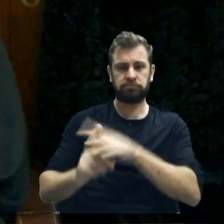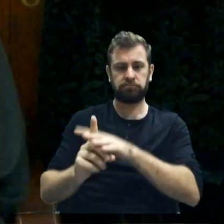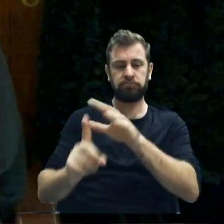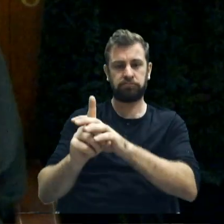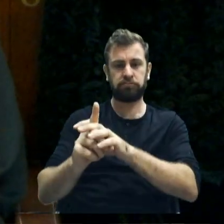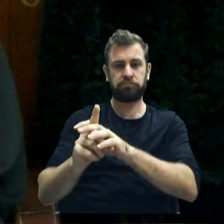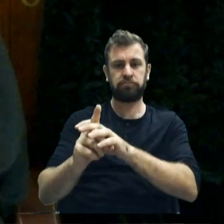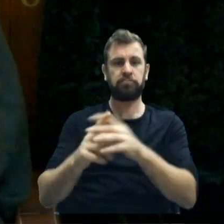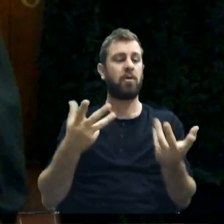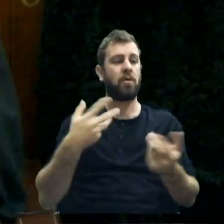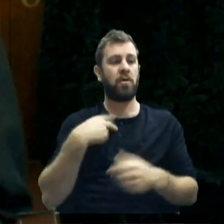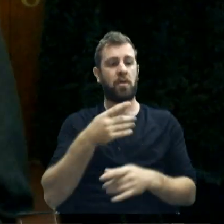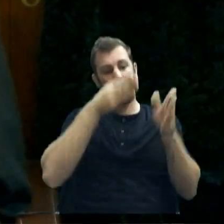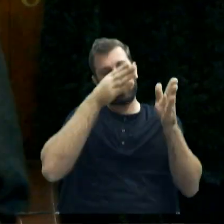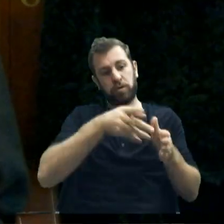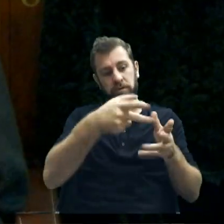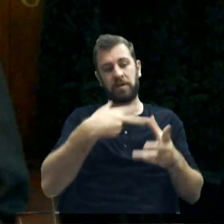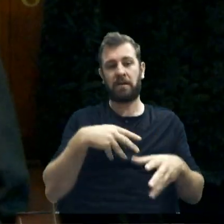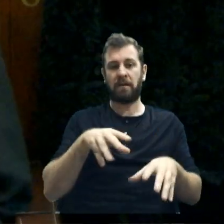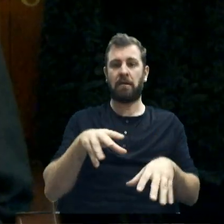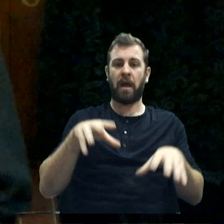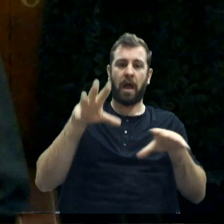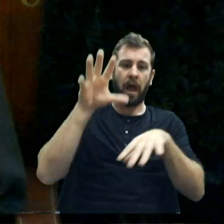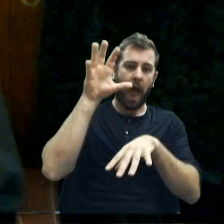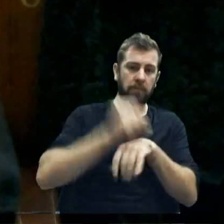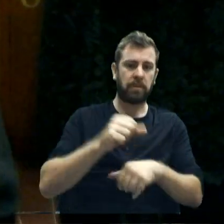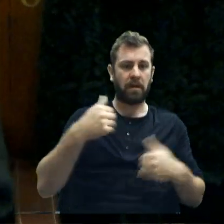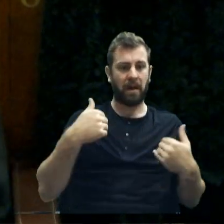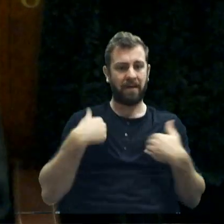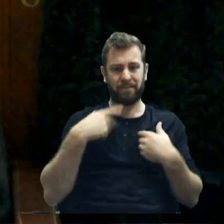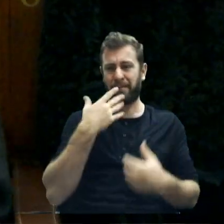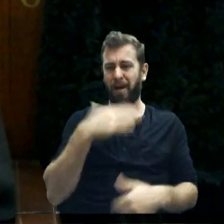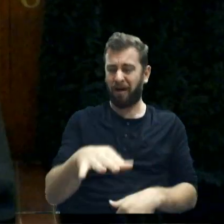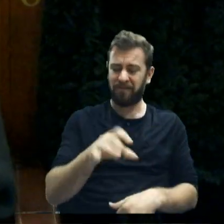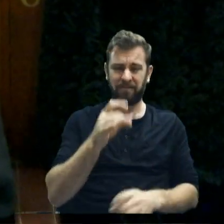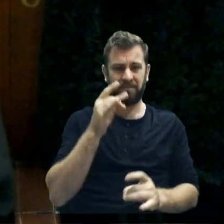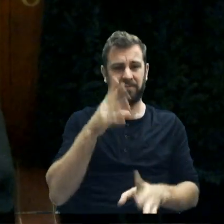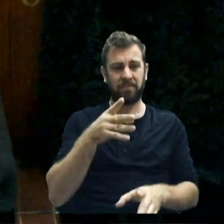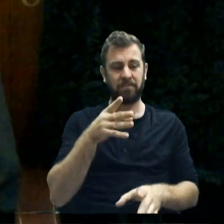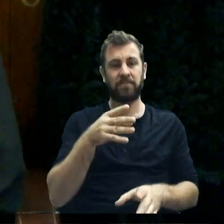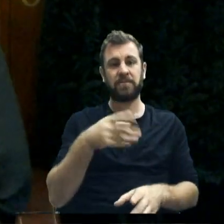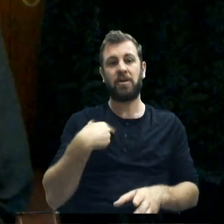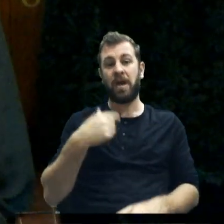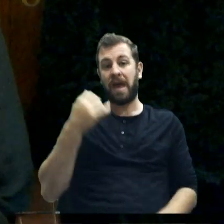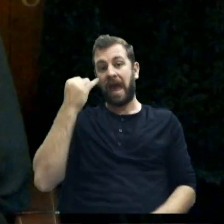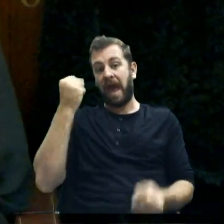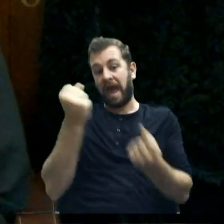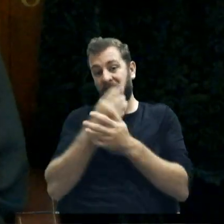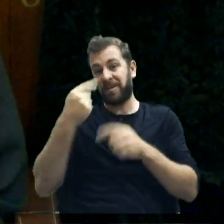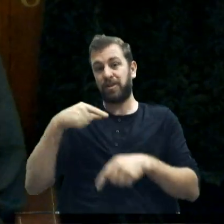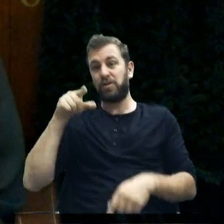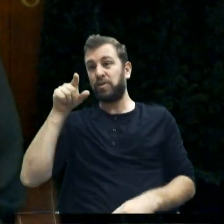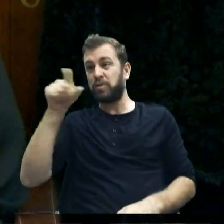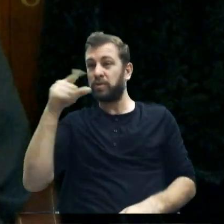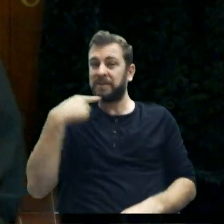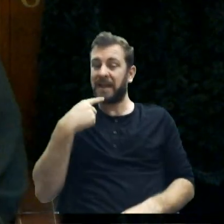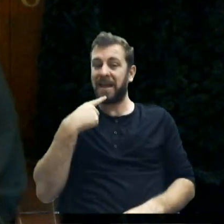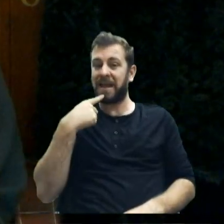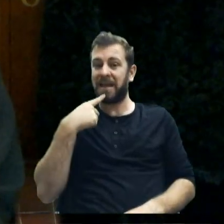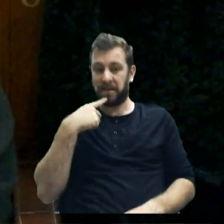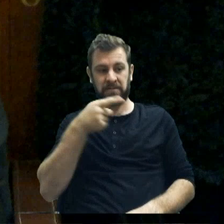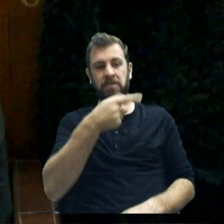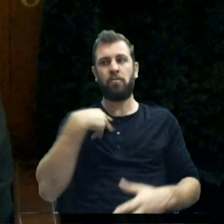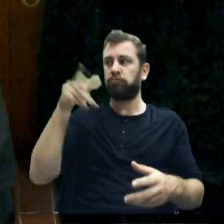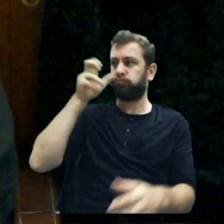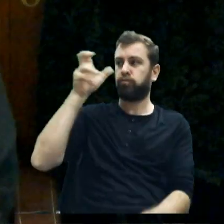very bad habit. You know that you have his ear. You know that everything you say, he'll listen to. But you choose to not get